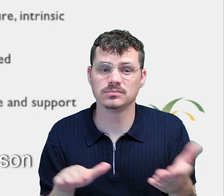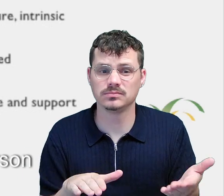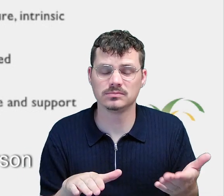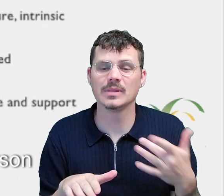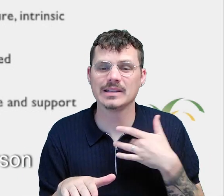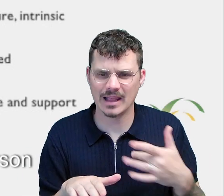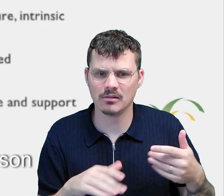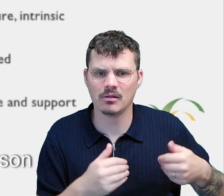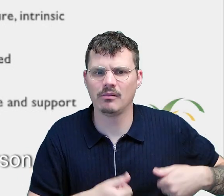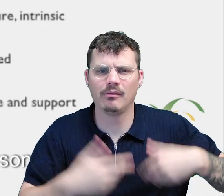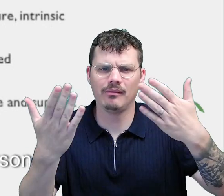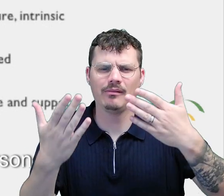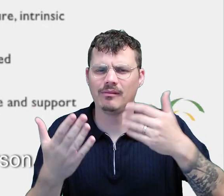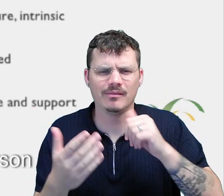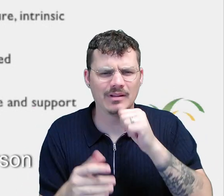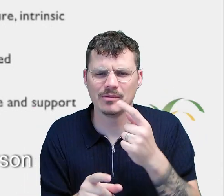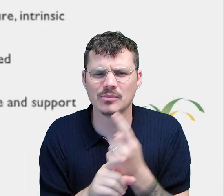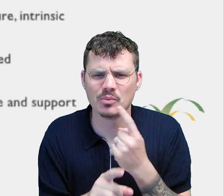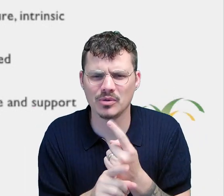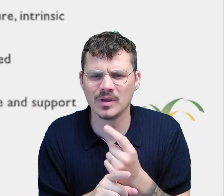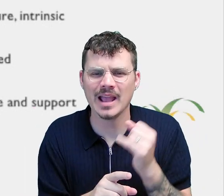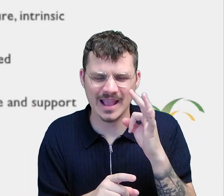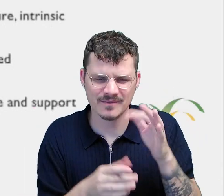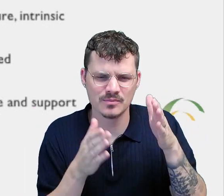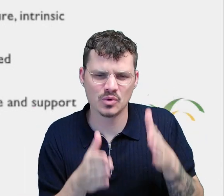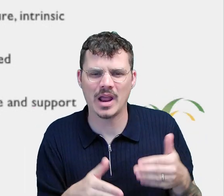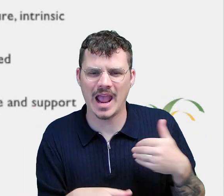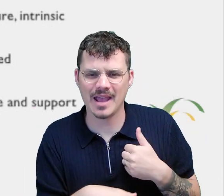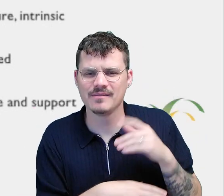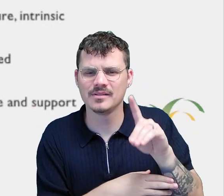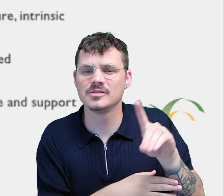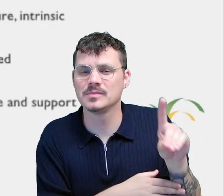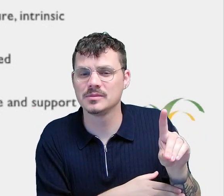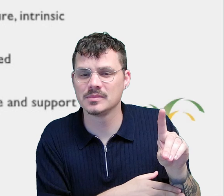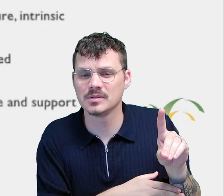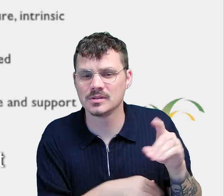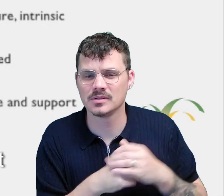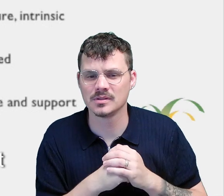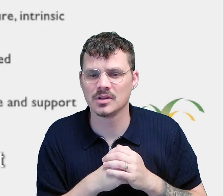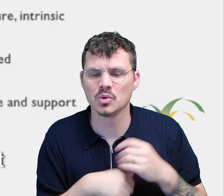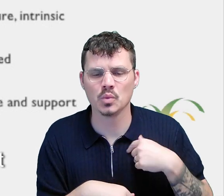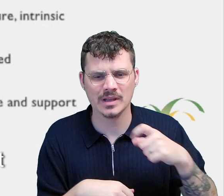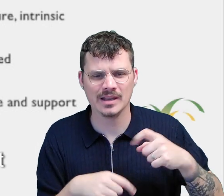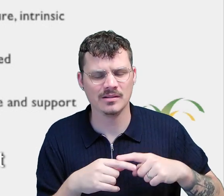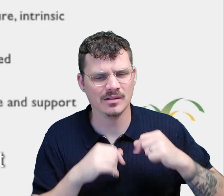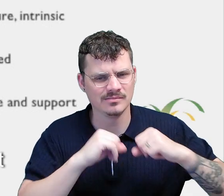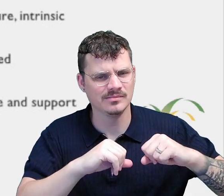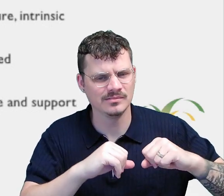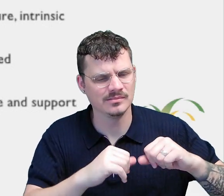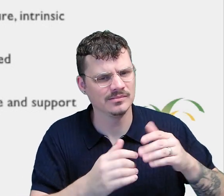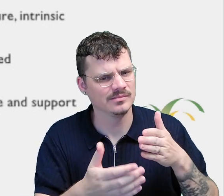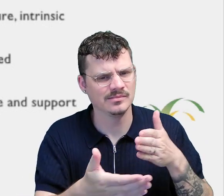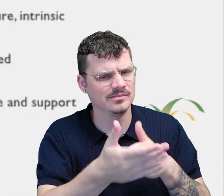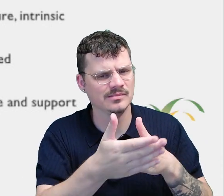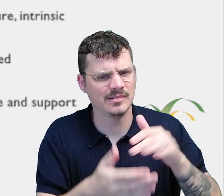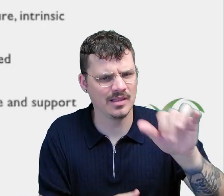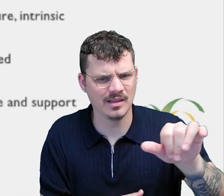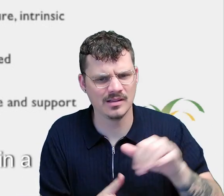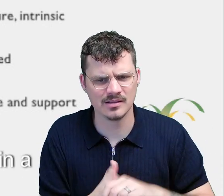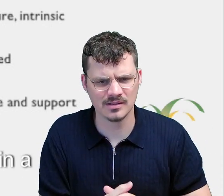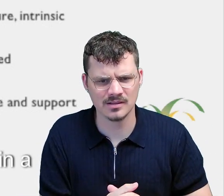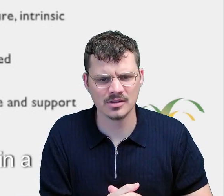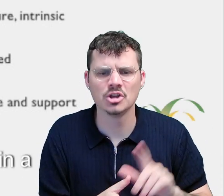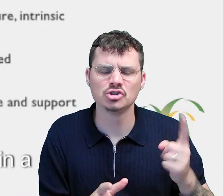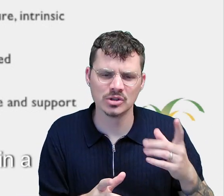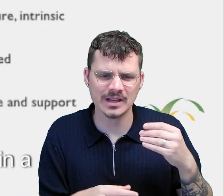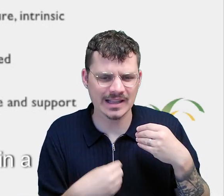often raised inappropriately if the person has a developmental disability. And we need to guard against that. Just